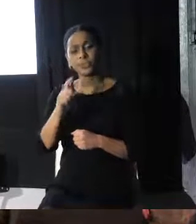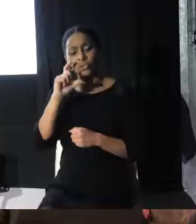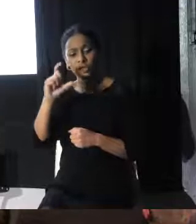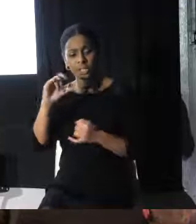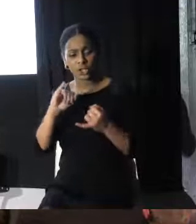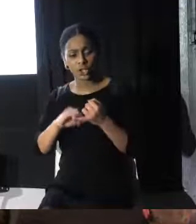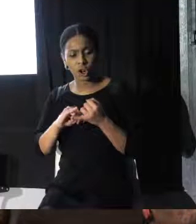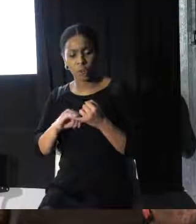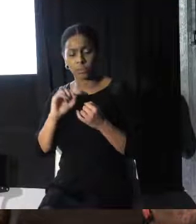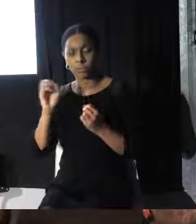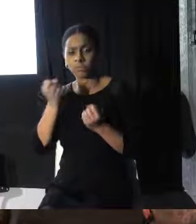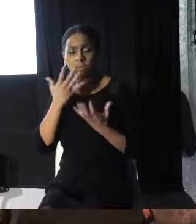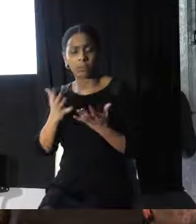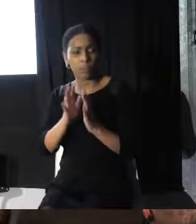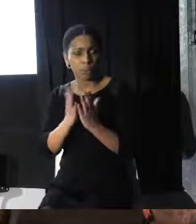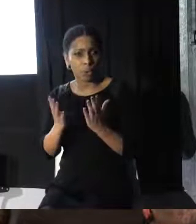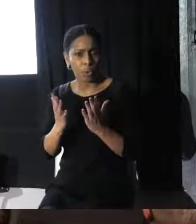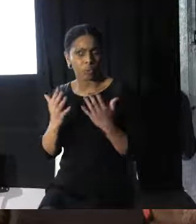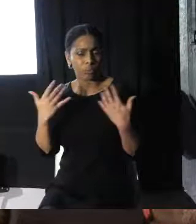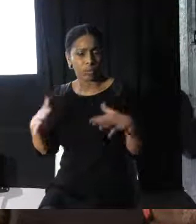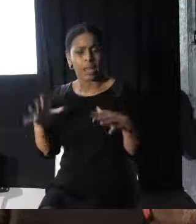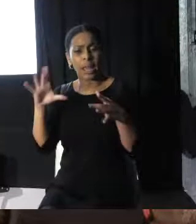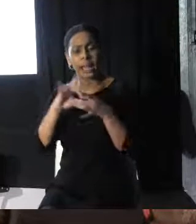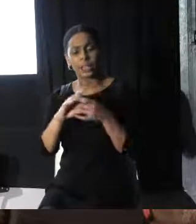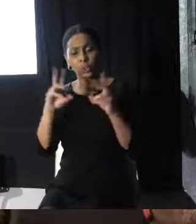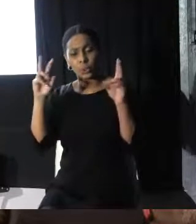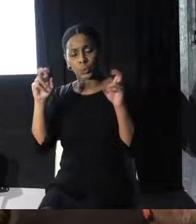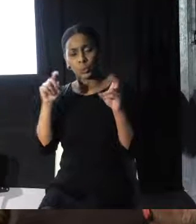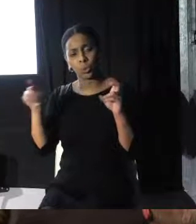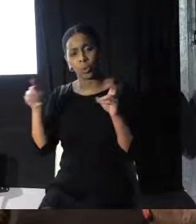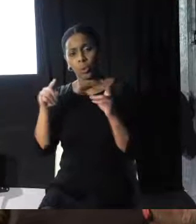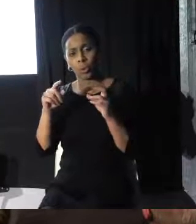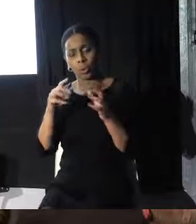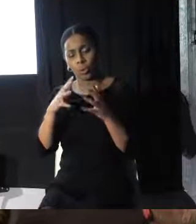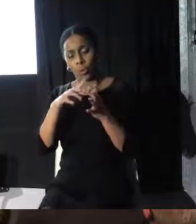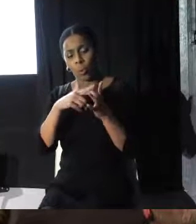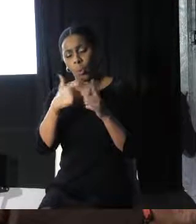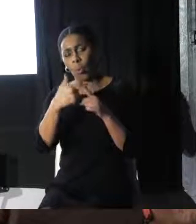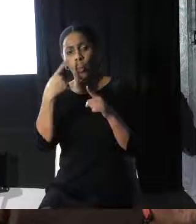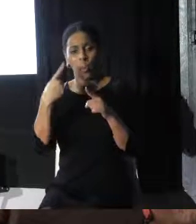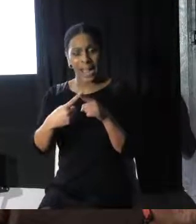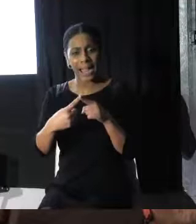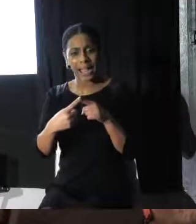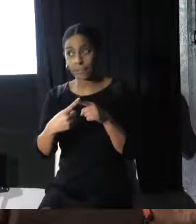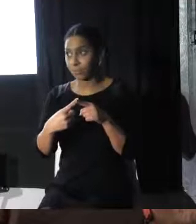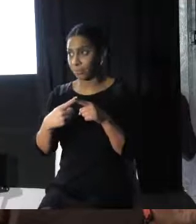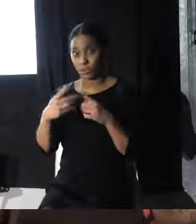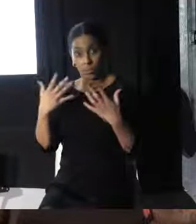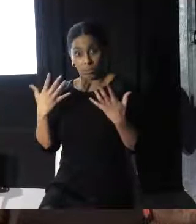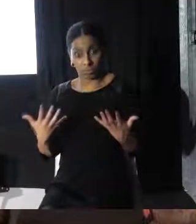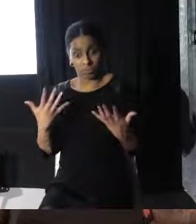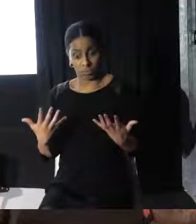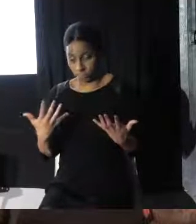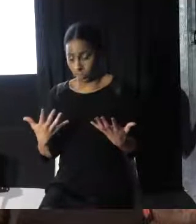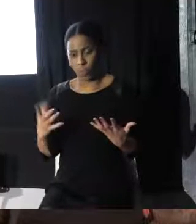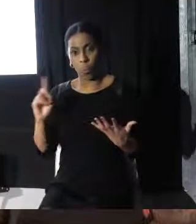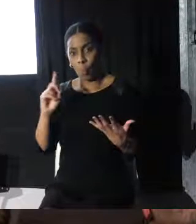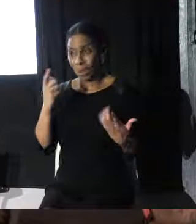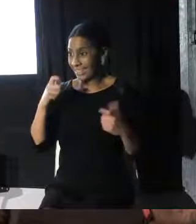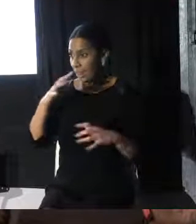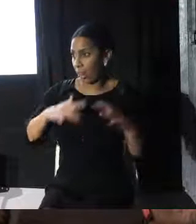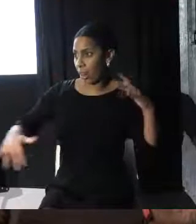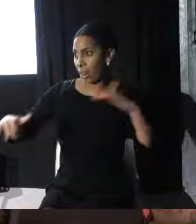Wake. The wake is another way of talking about what survives in the present. The wake as the recoil of a